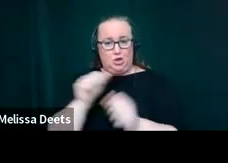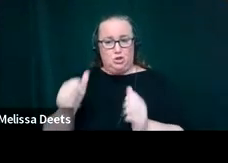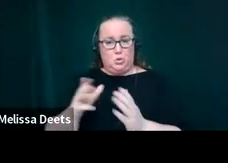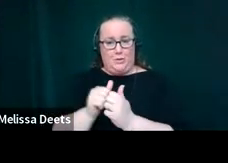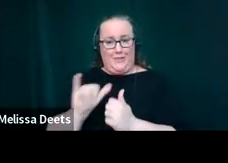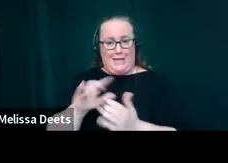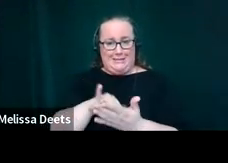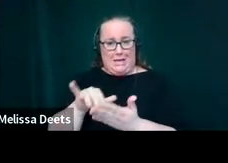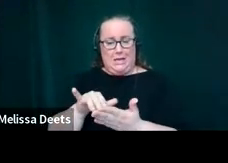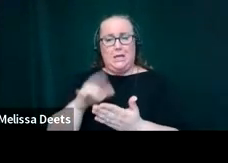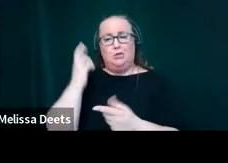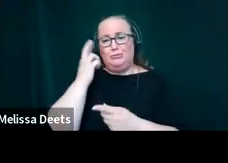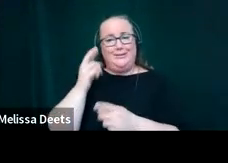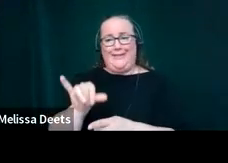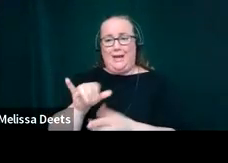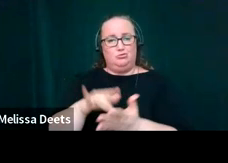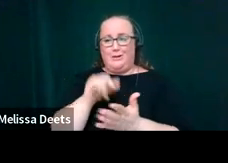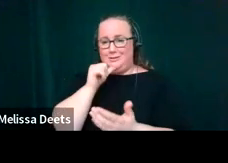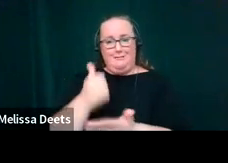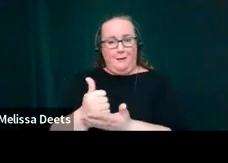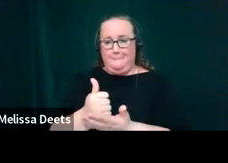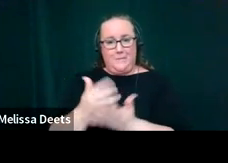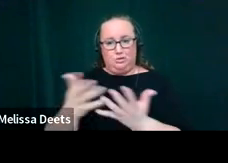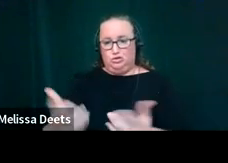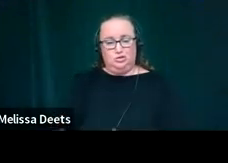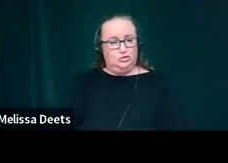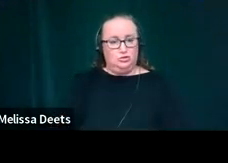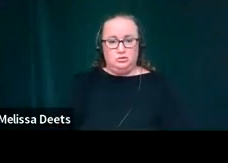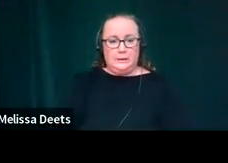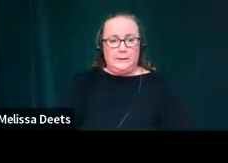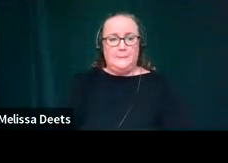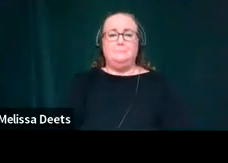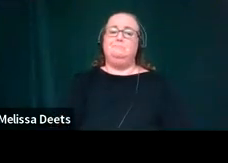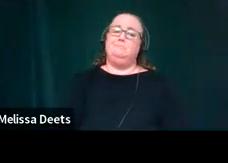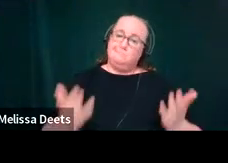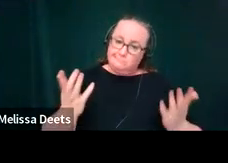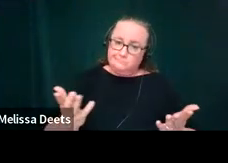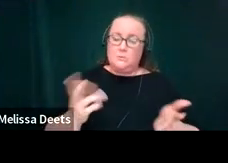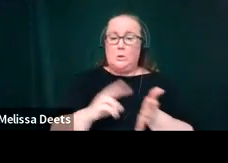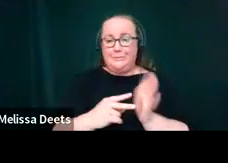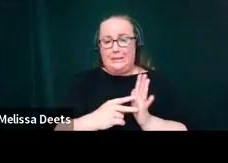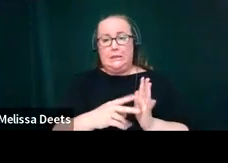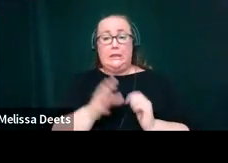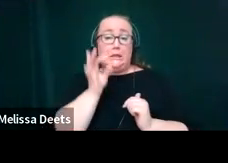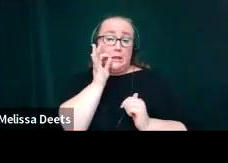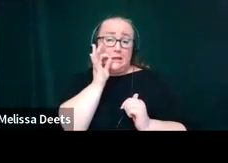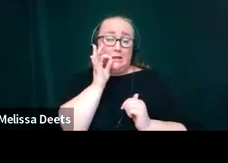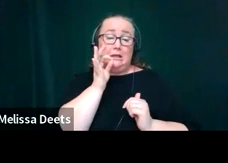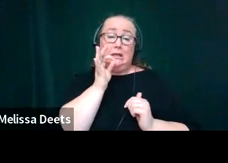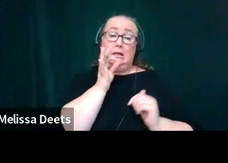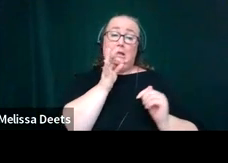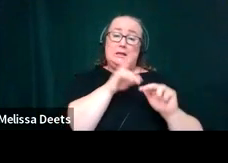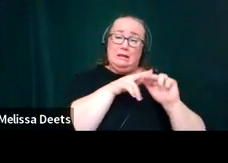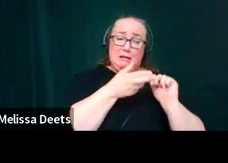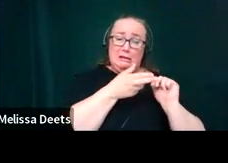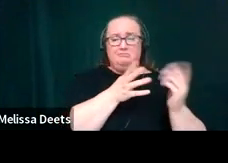that this drug really did not lower the pressure much at all. So let's talk about whether marijuana can raise the eye pressure.